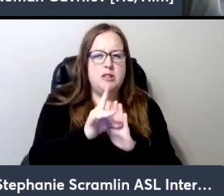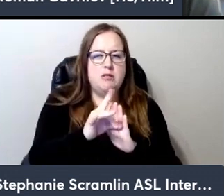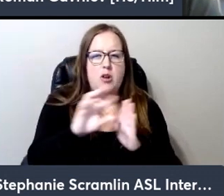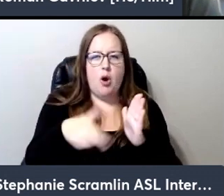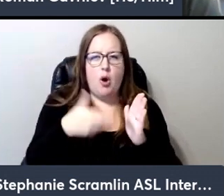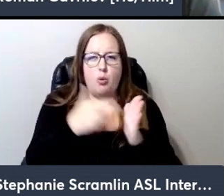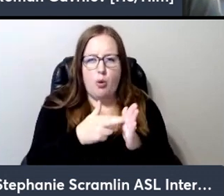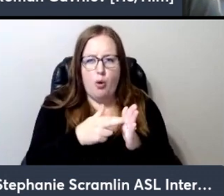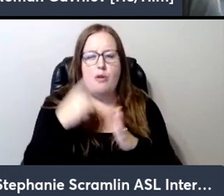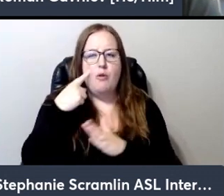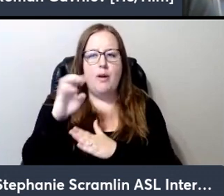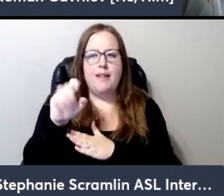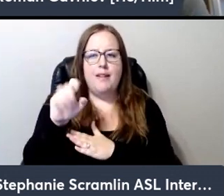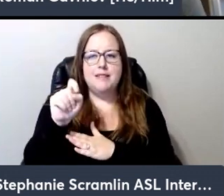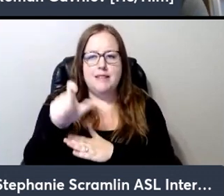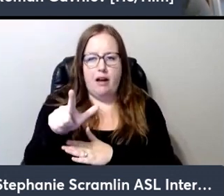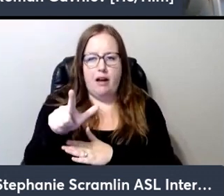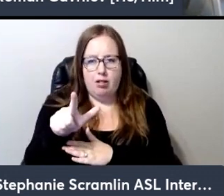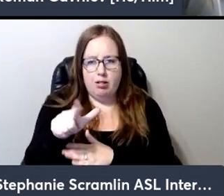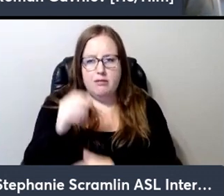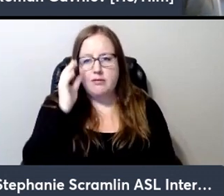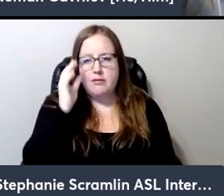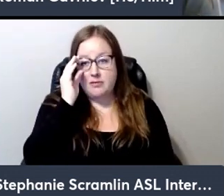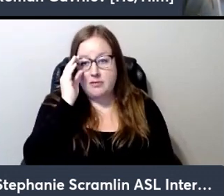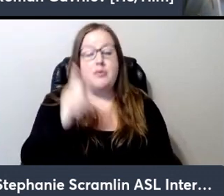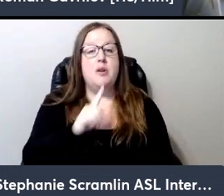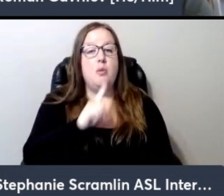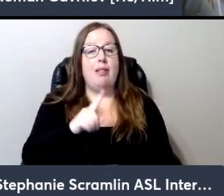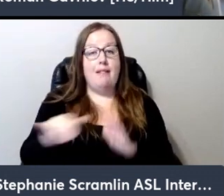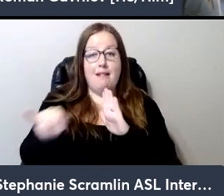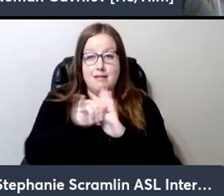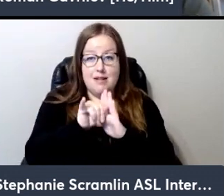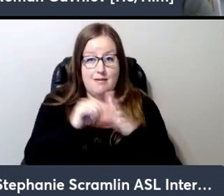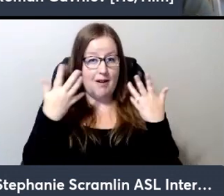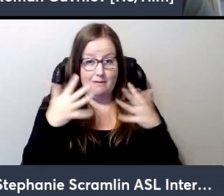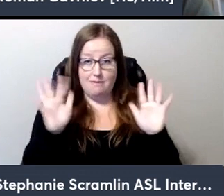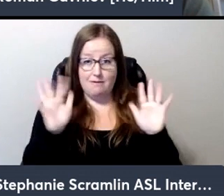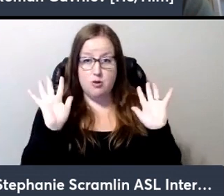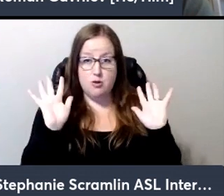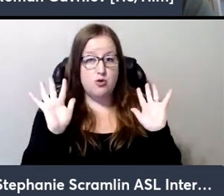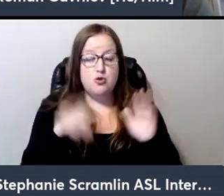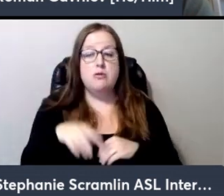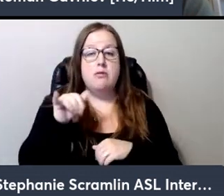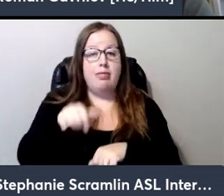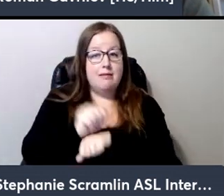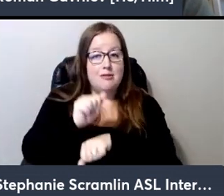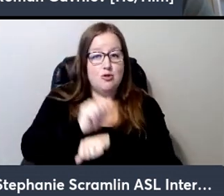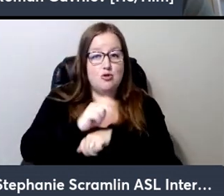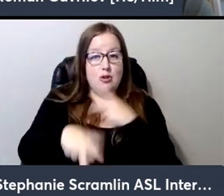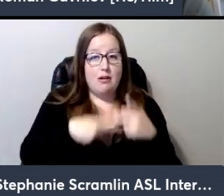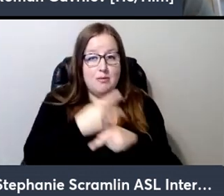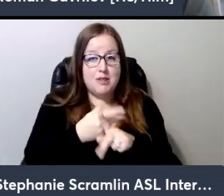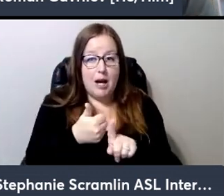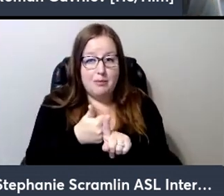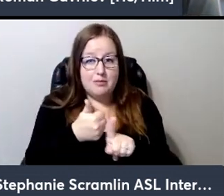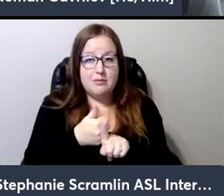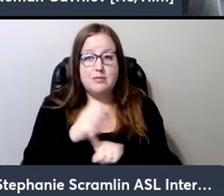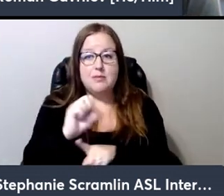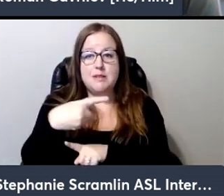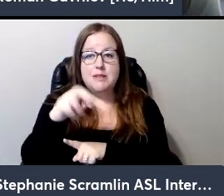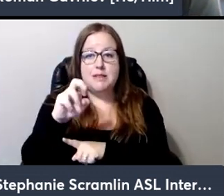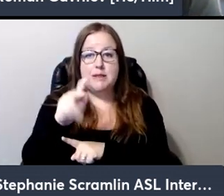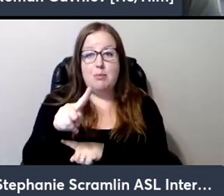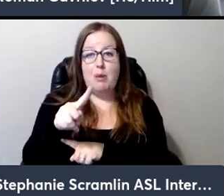this ETL. It's already identified this job type to be as Spark